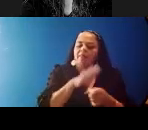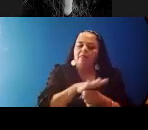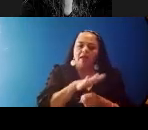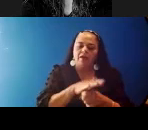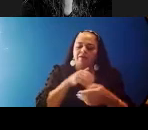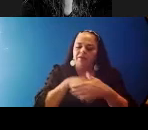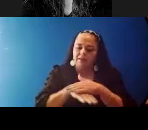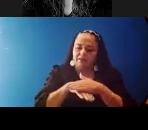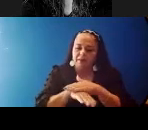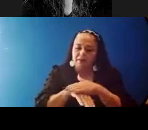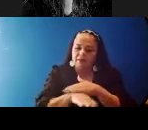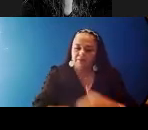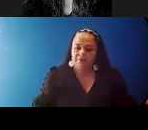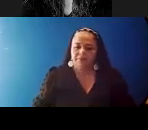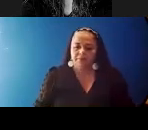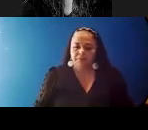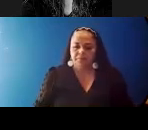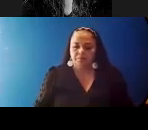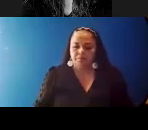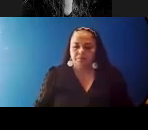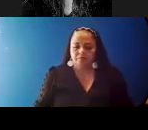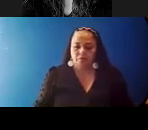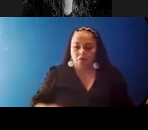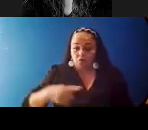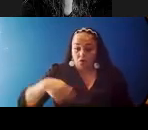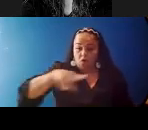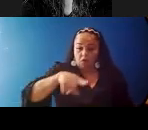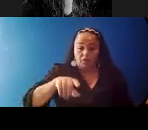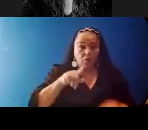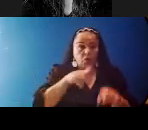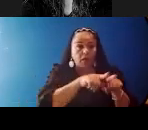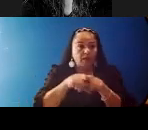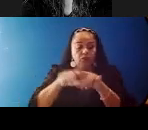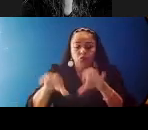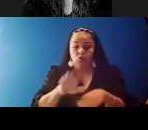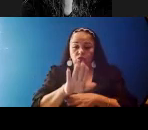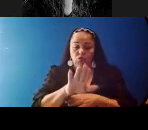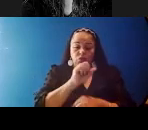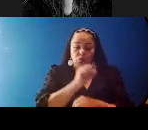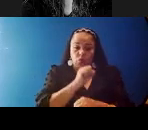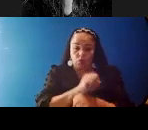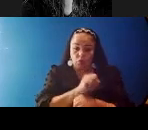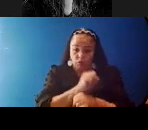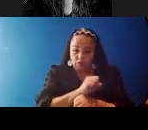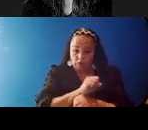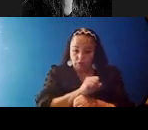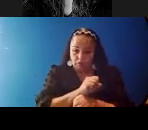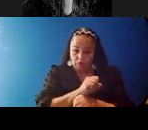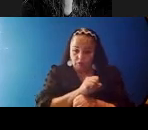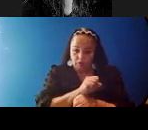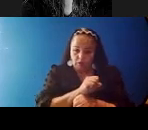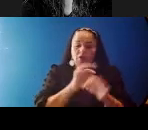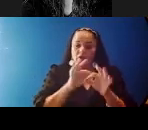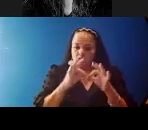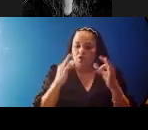And then and for all of you, as you do your work and you're looking at the Family First Act and how